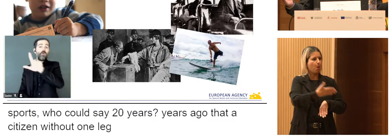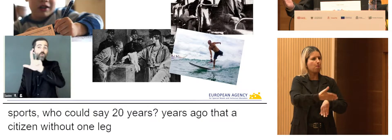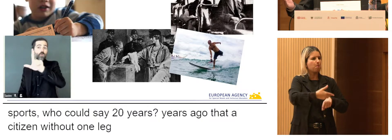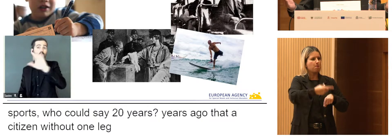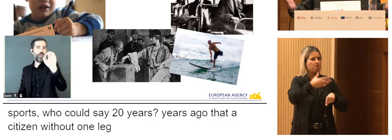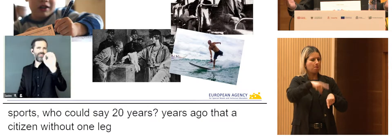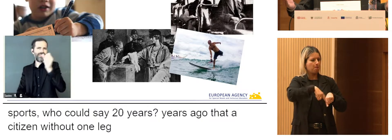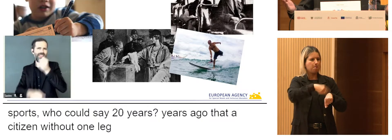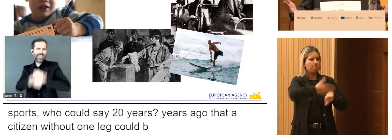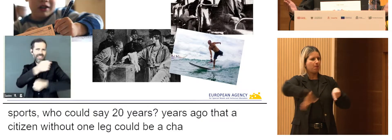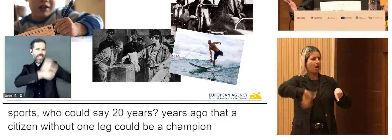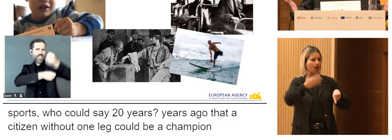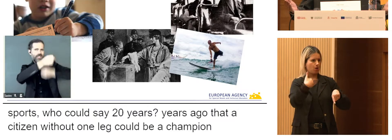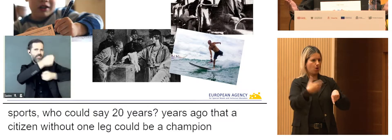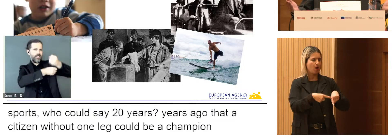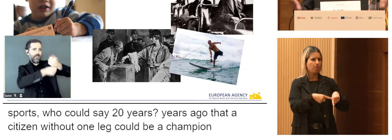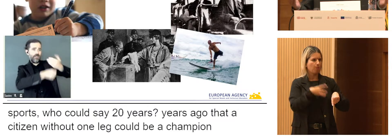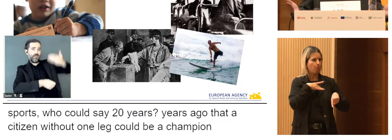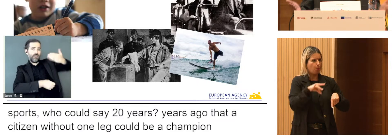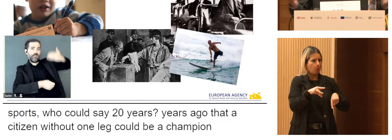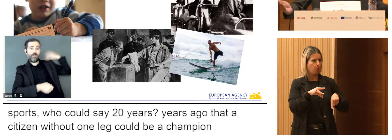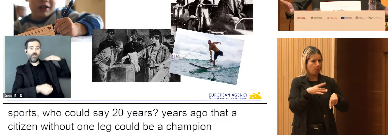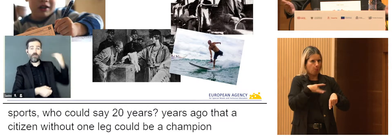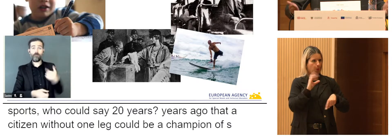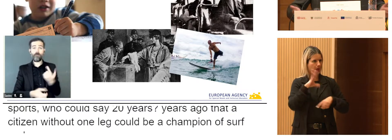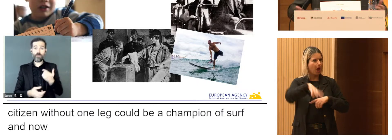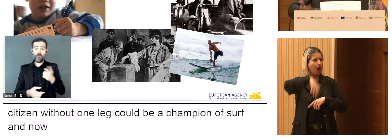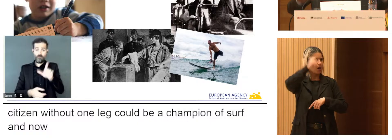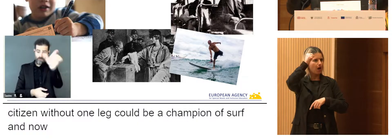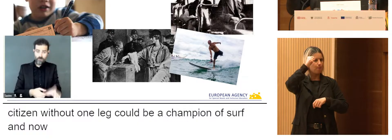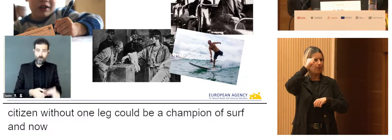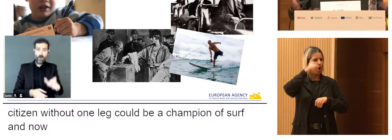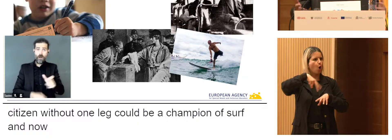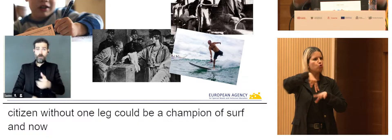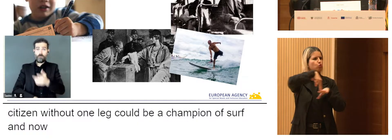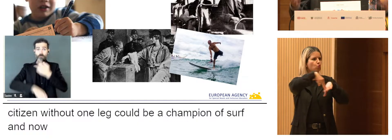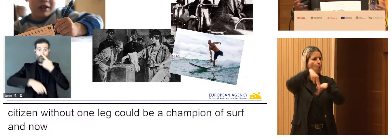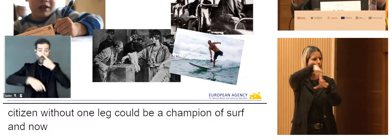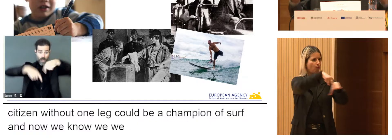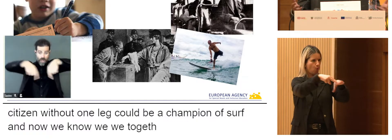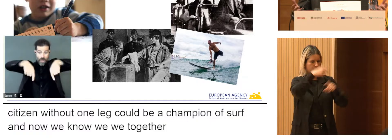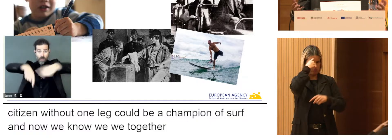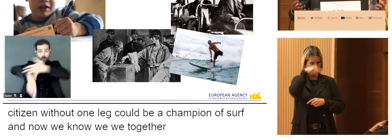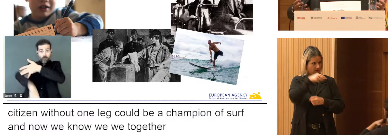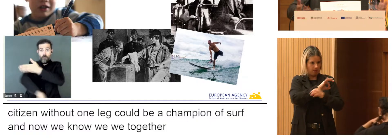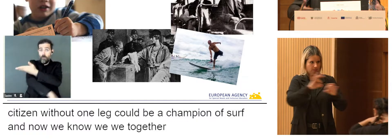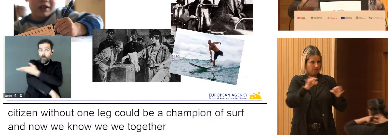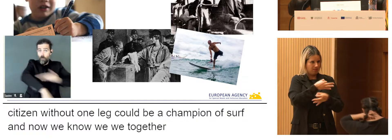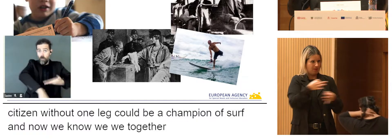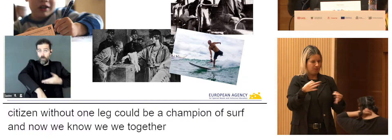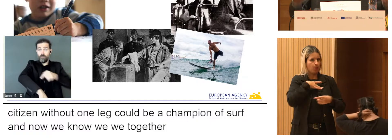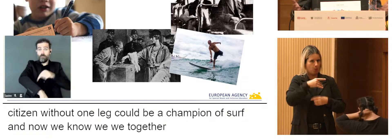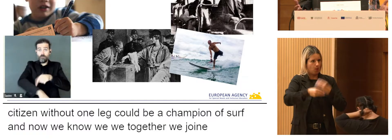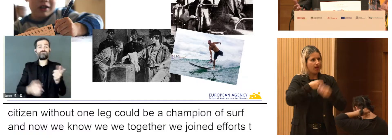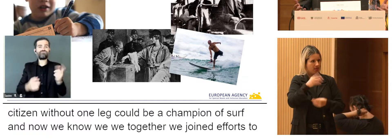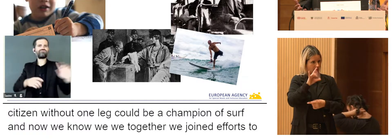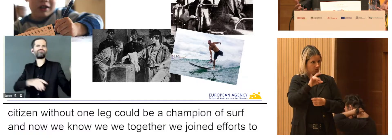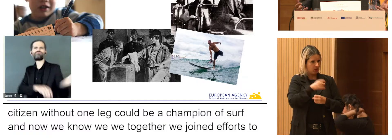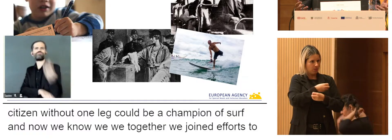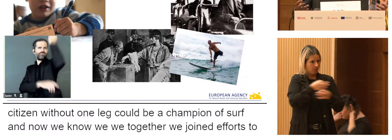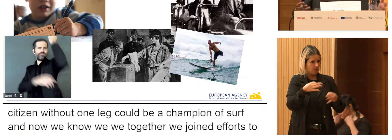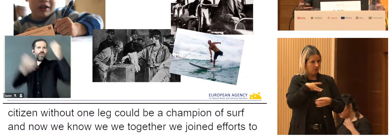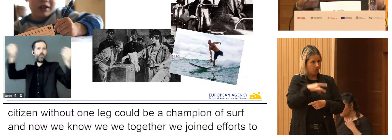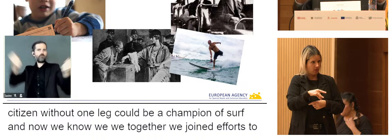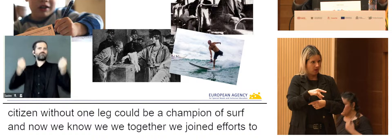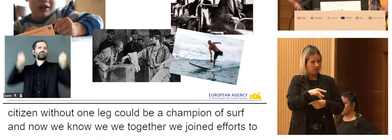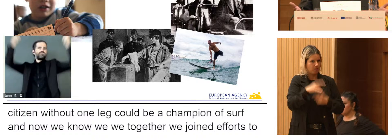a champion of surf? And now we know. Together we joined efforts to have adapted